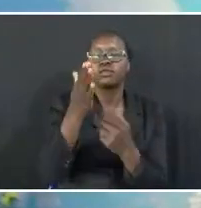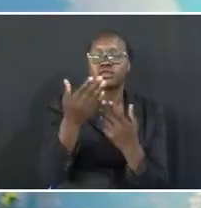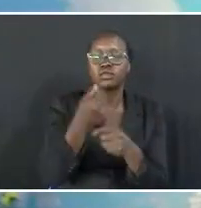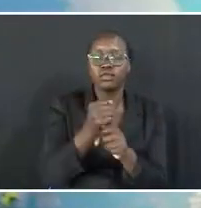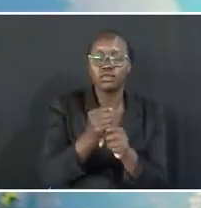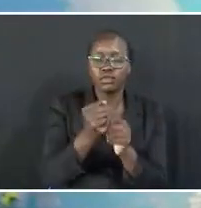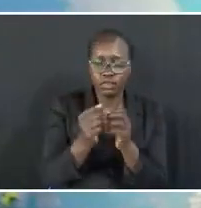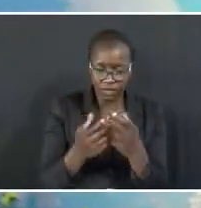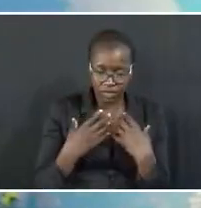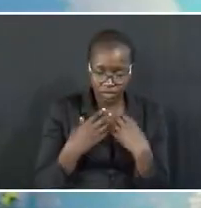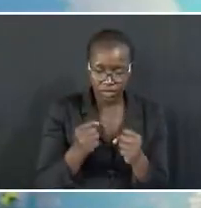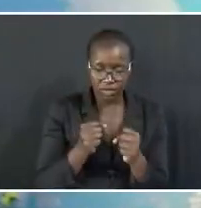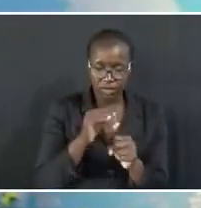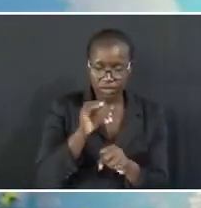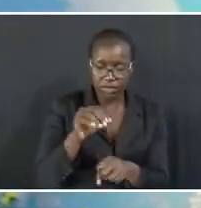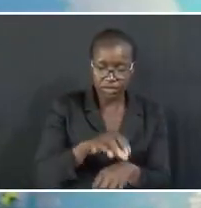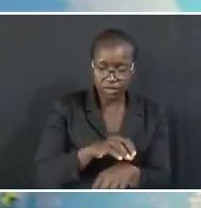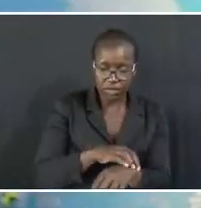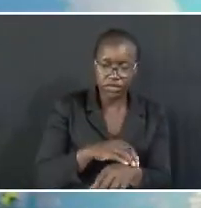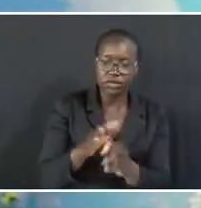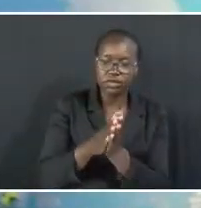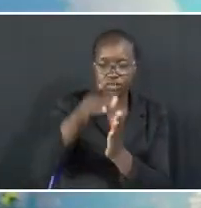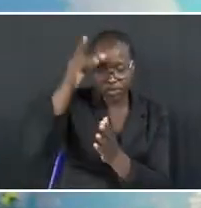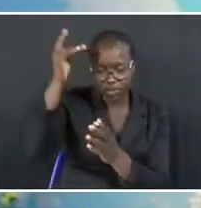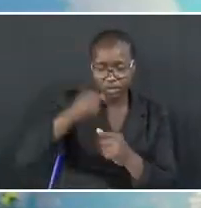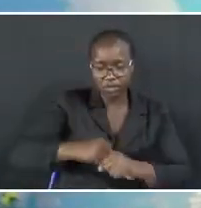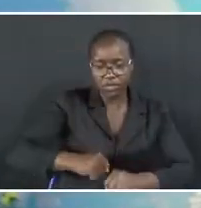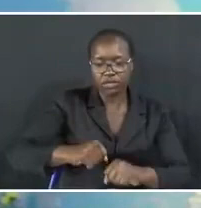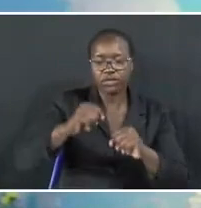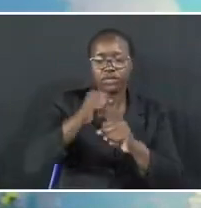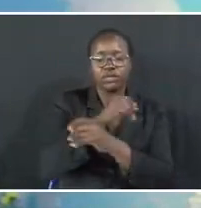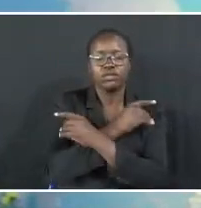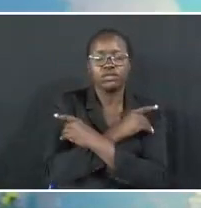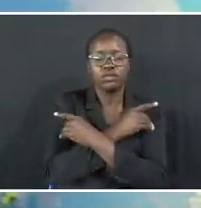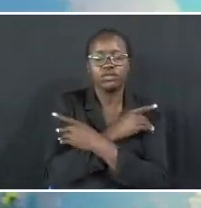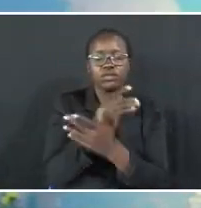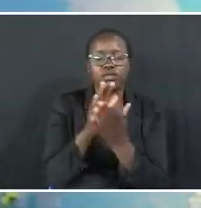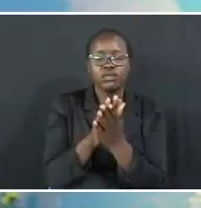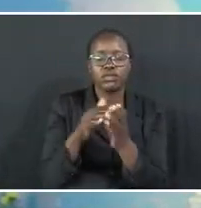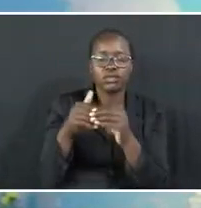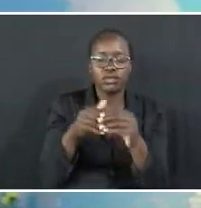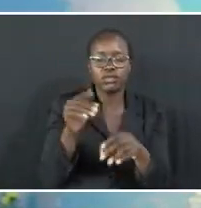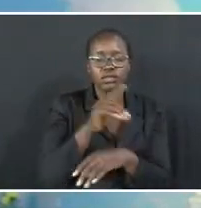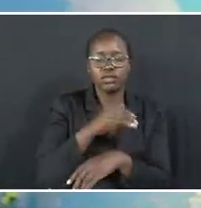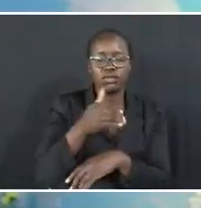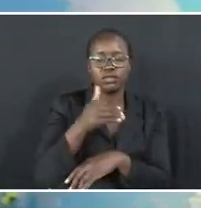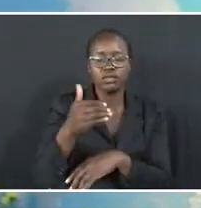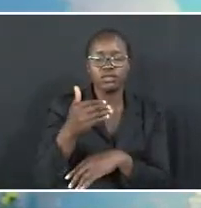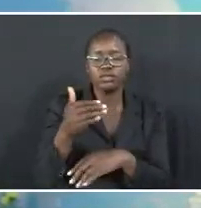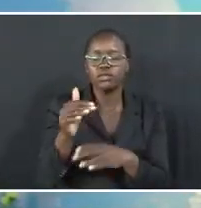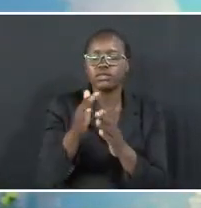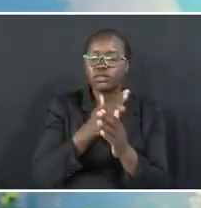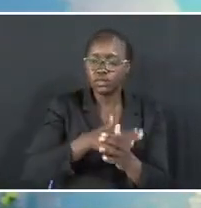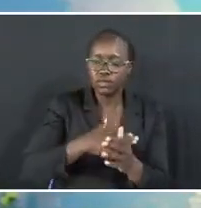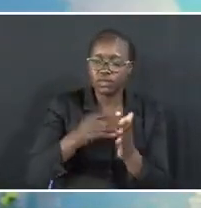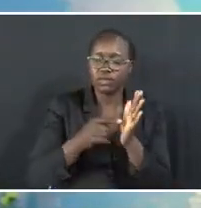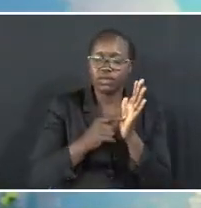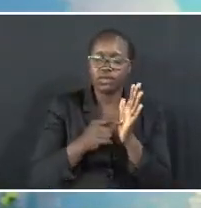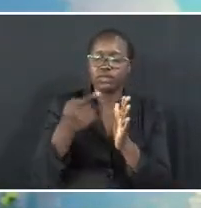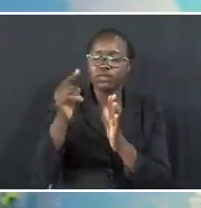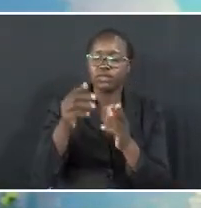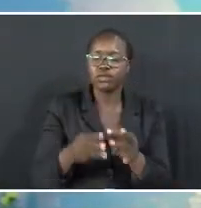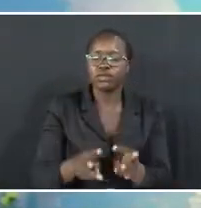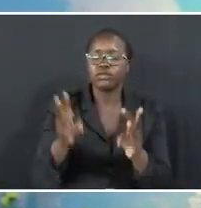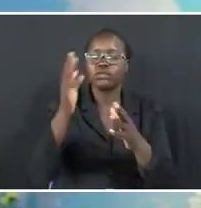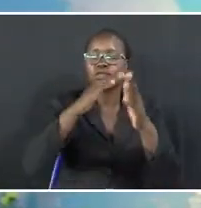us as courageous as Job and Daniel, dear Master. We ask for your guidance, Heavenly Lord. And we ask that may you please show us the right